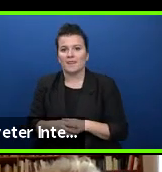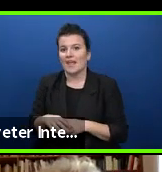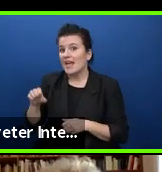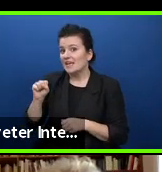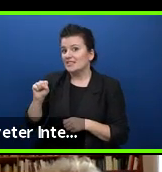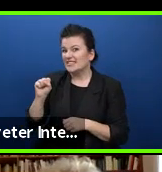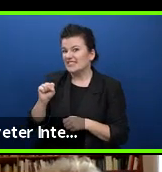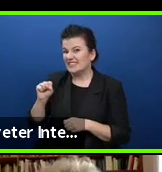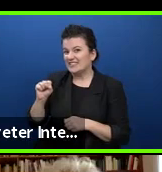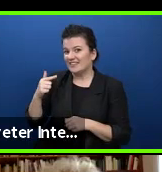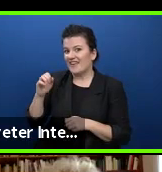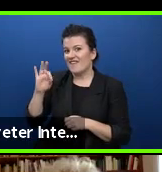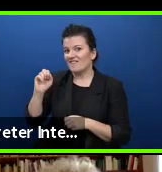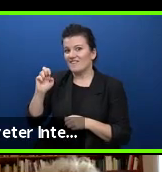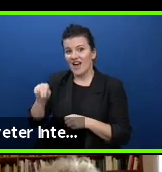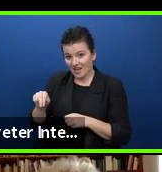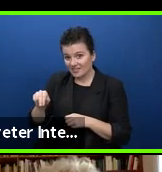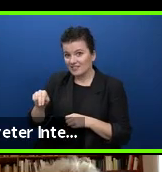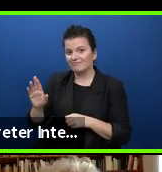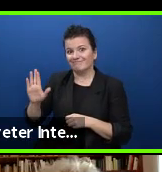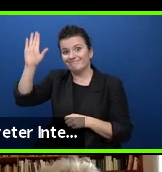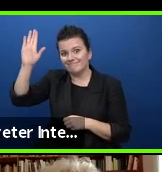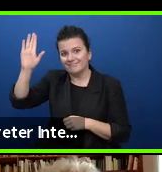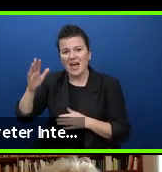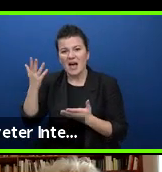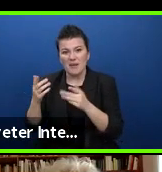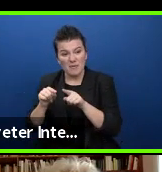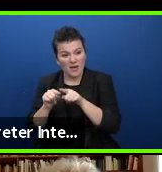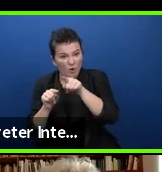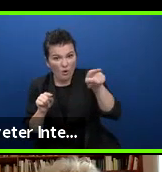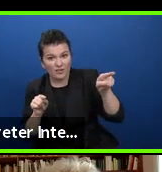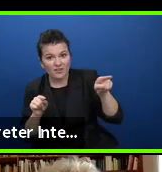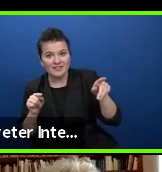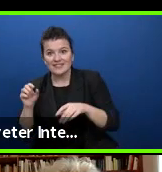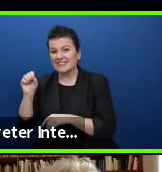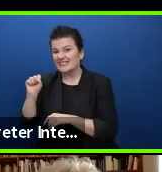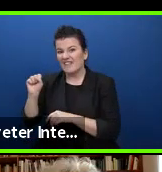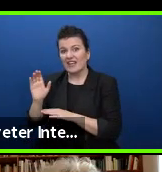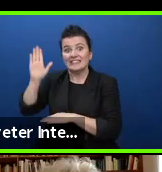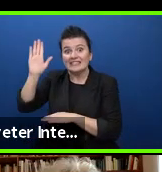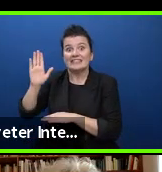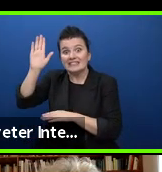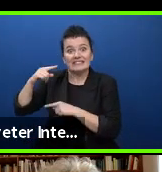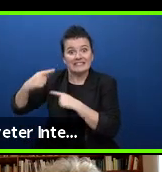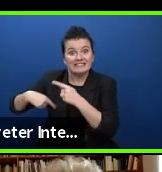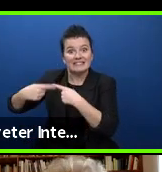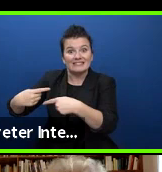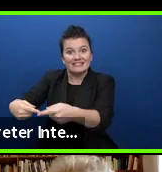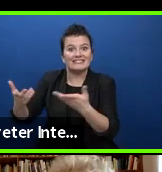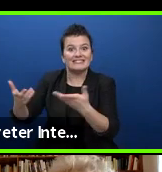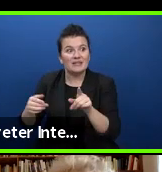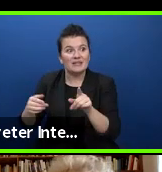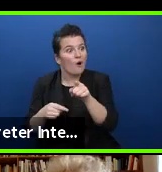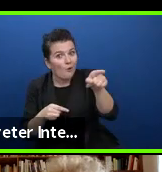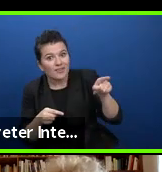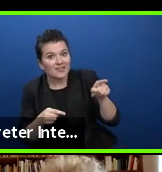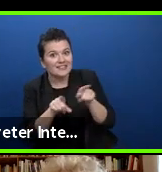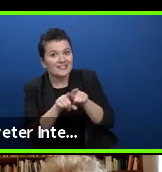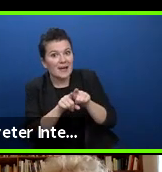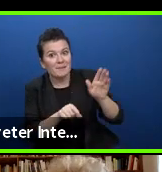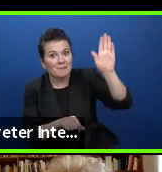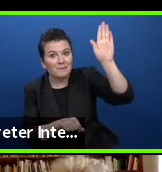he's already come in quite often? Anybody? Okay, Stefan, go ahead. Sorry, but this was one point in the